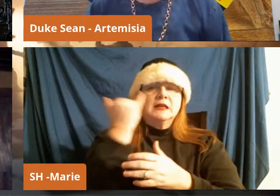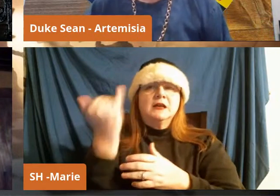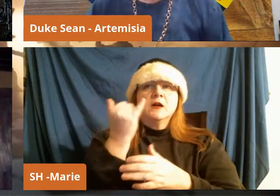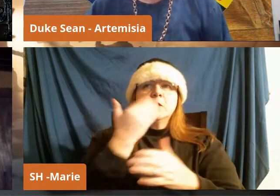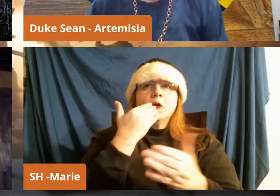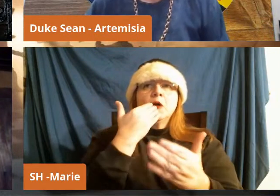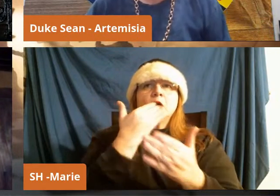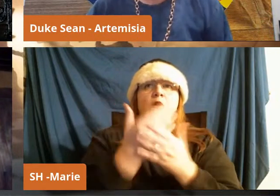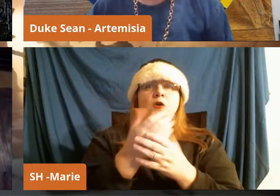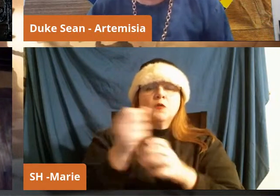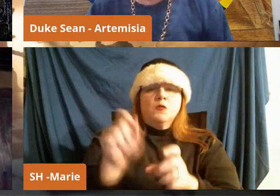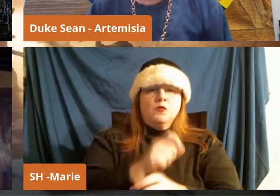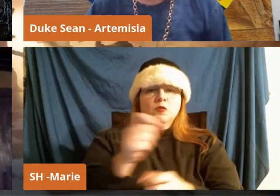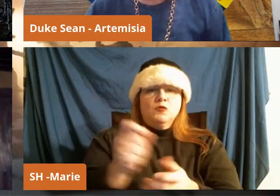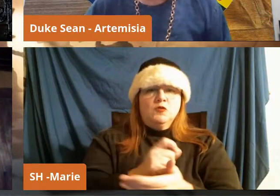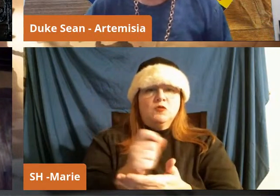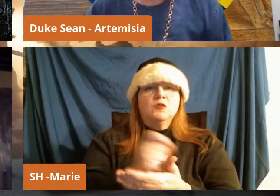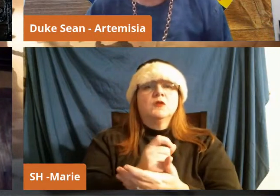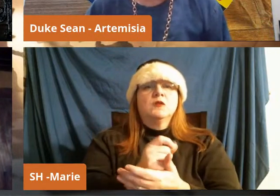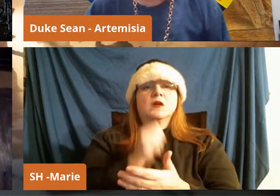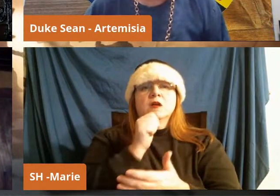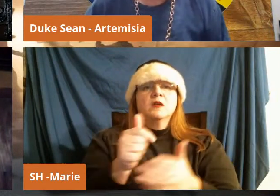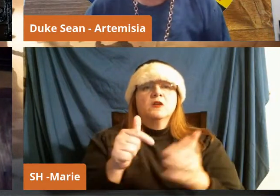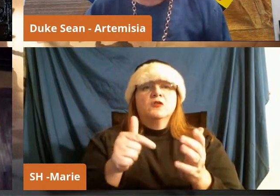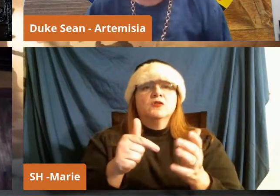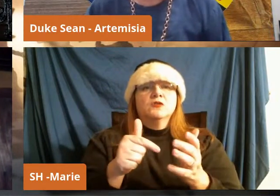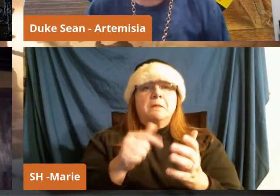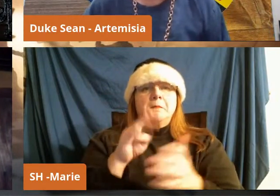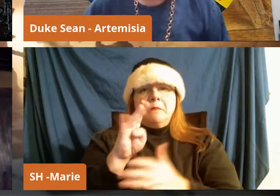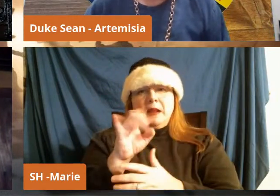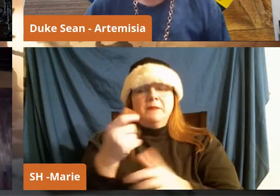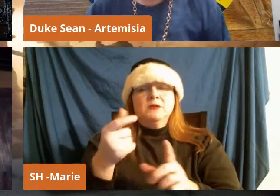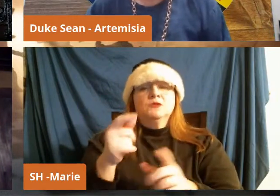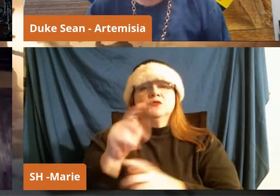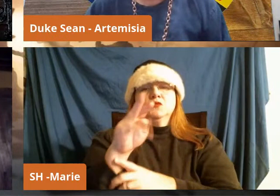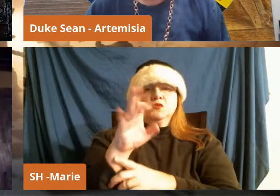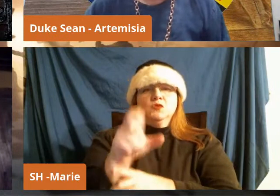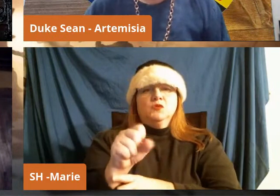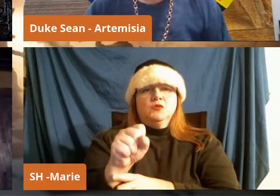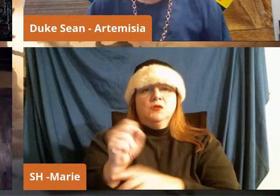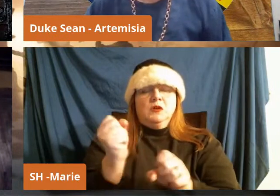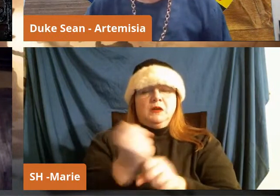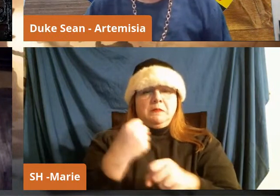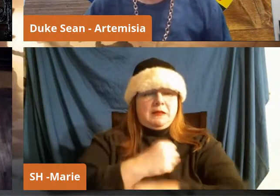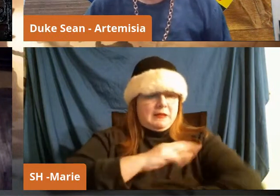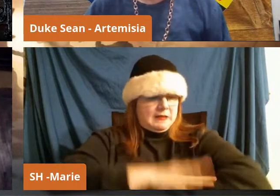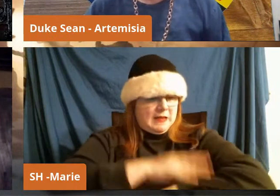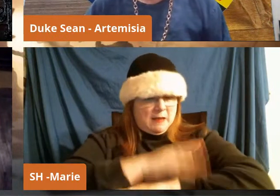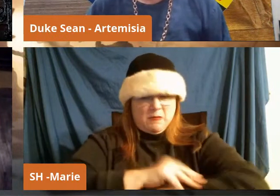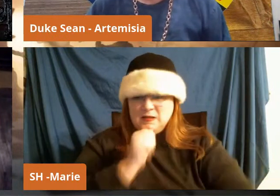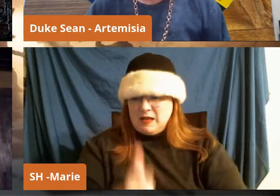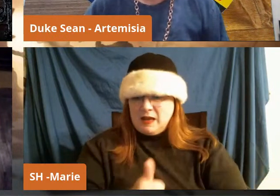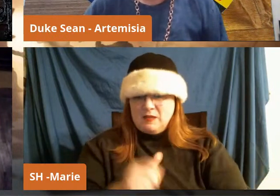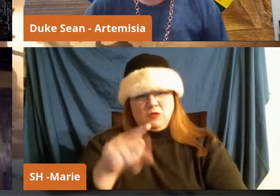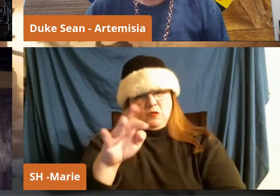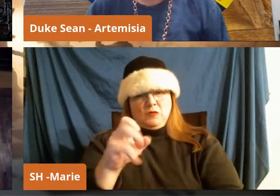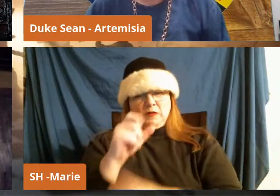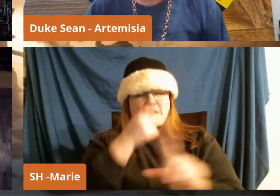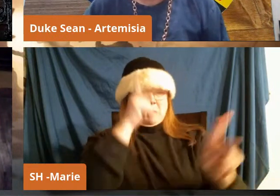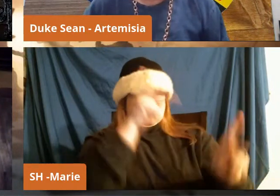good carpenter shouldn't blame his tools, right? Right. You mess up a table, it's not the tools, it's the